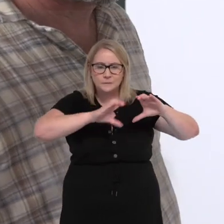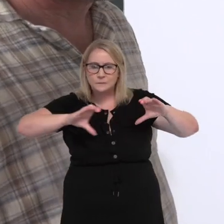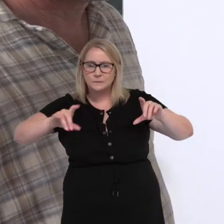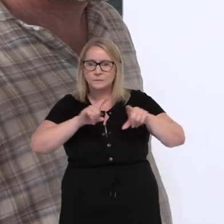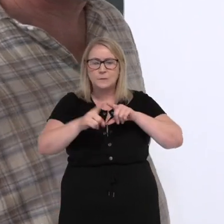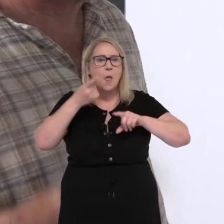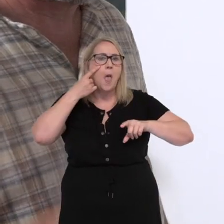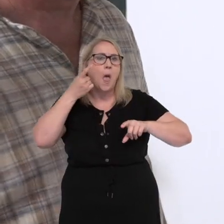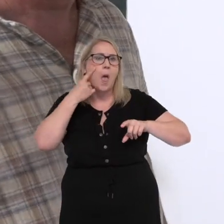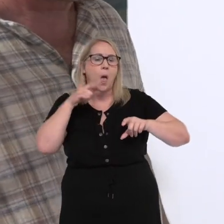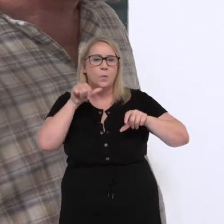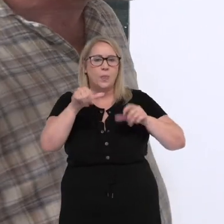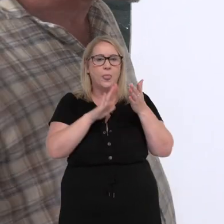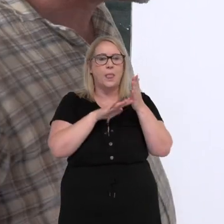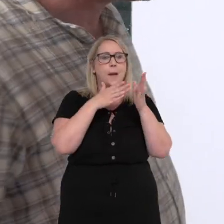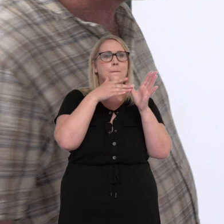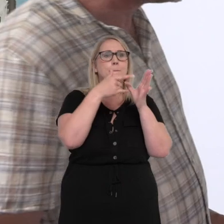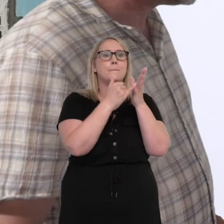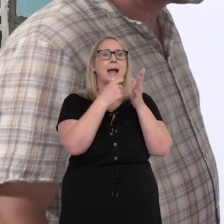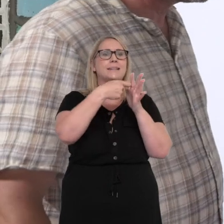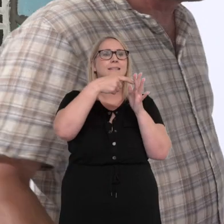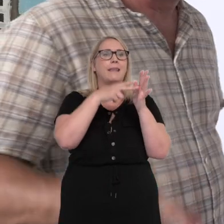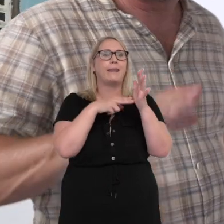masking tape, which spreads